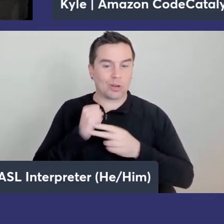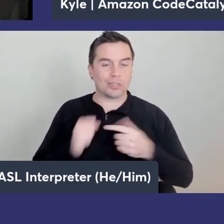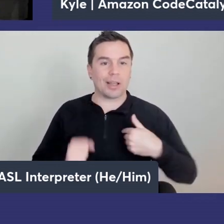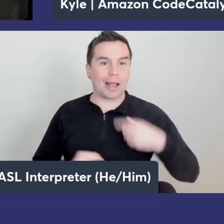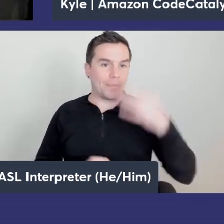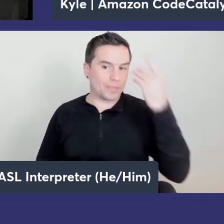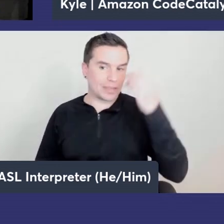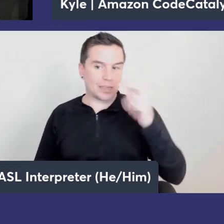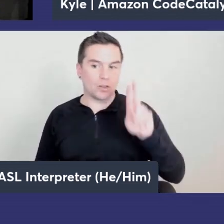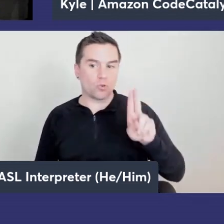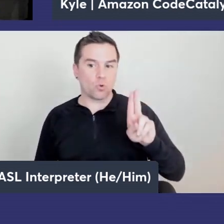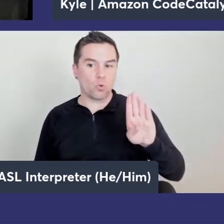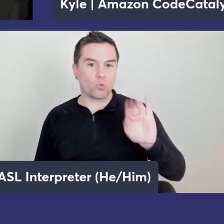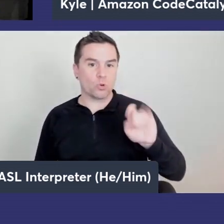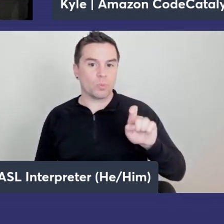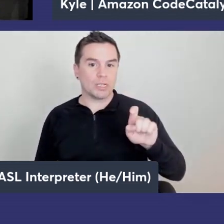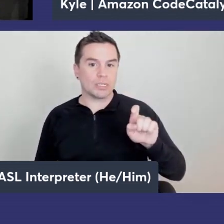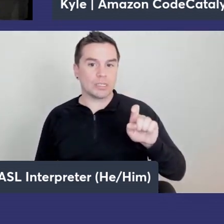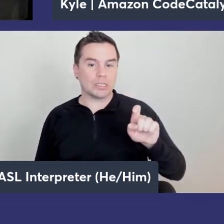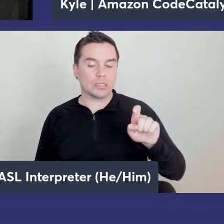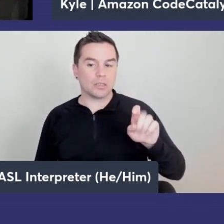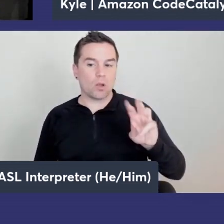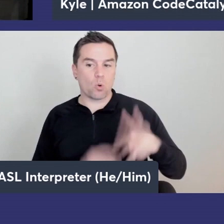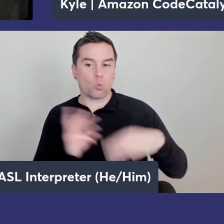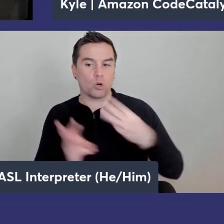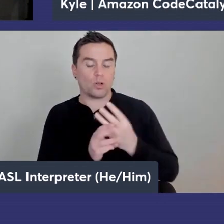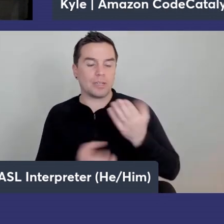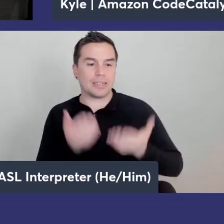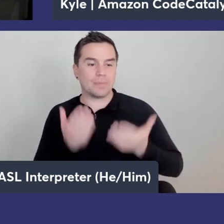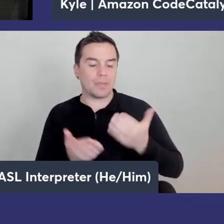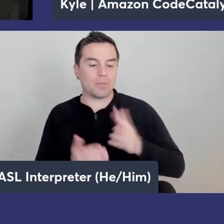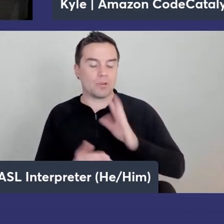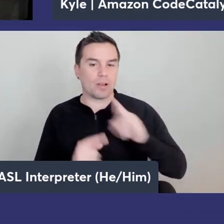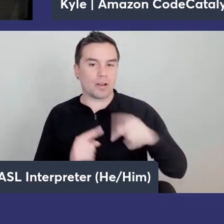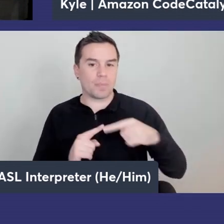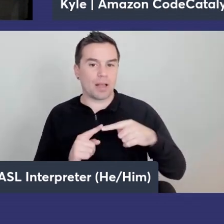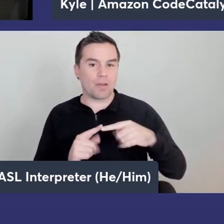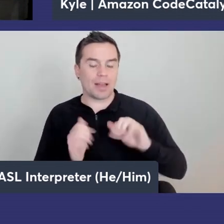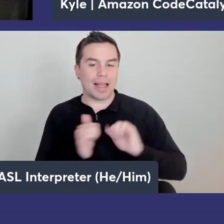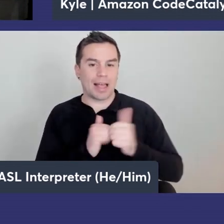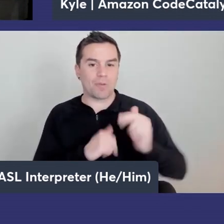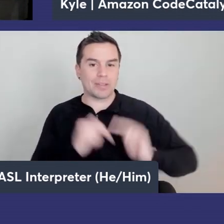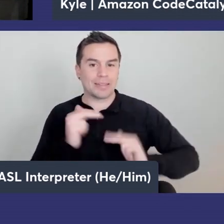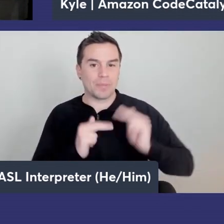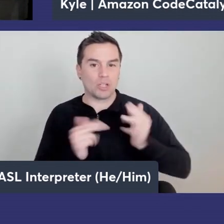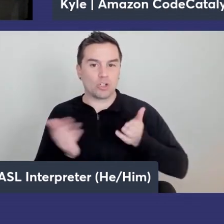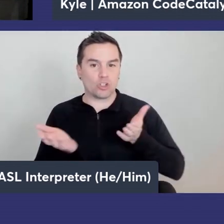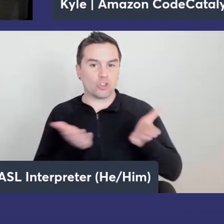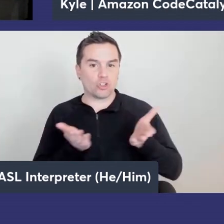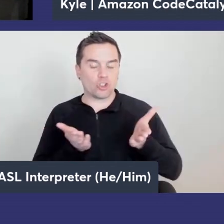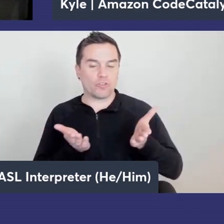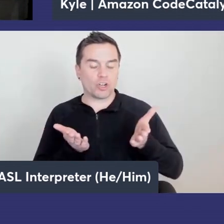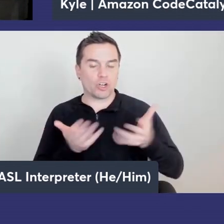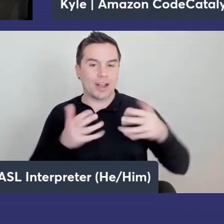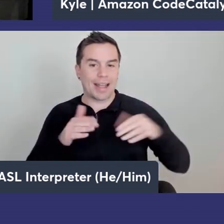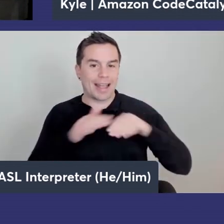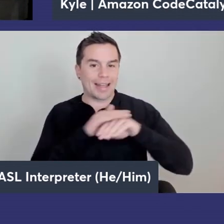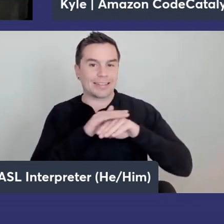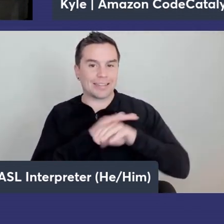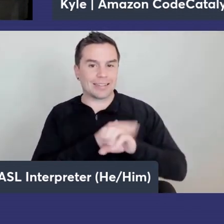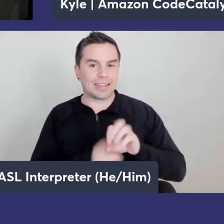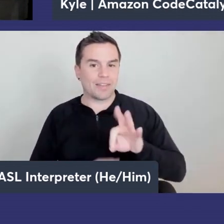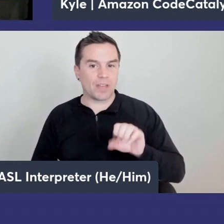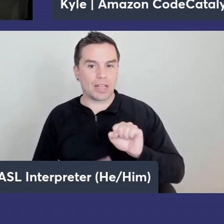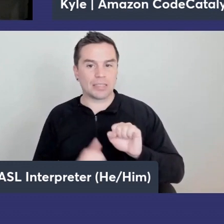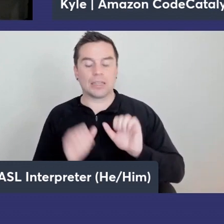is talking about how does the build server access something like EFS, right? Can I attach EFS to